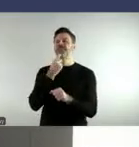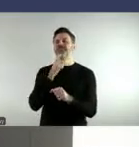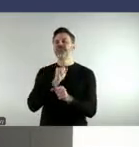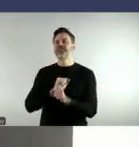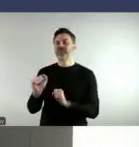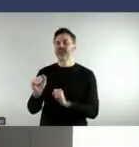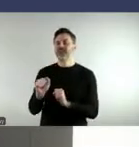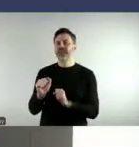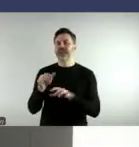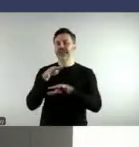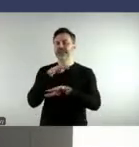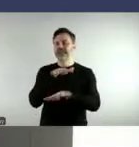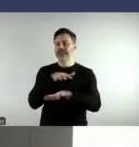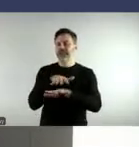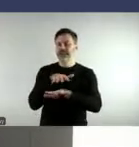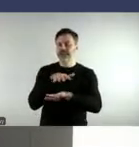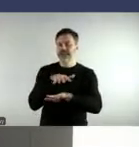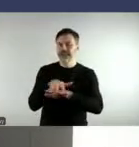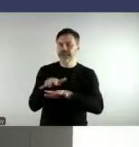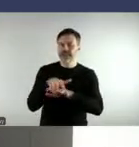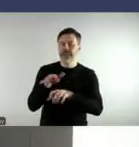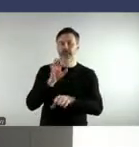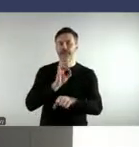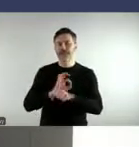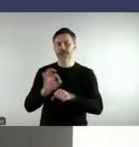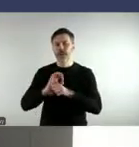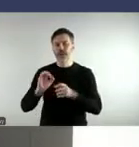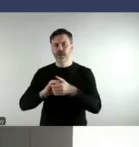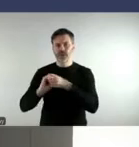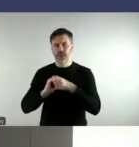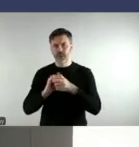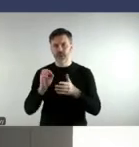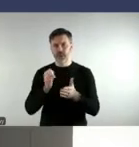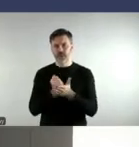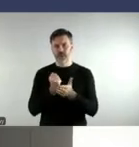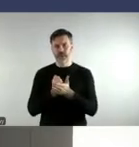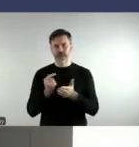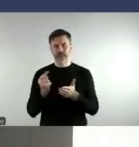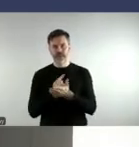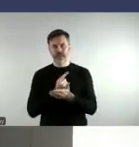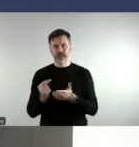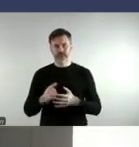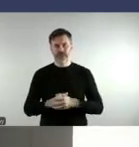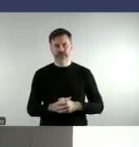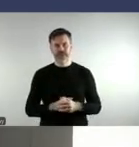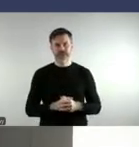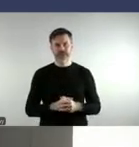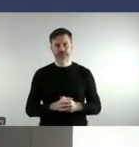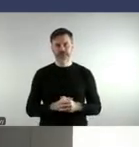introducing you to what the system or the project Solidarity in the Face of Danger is.